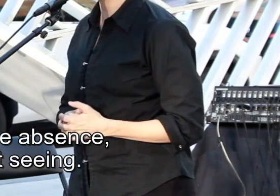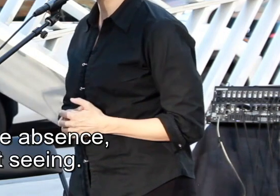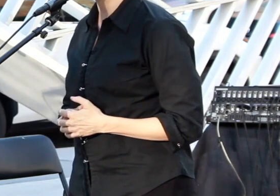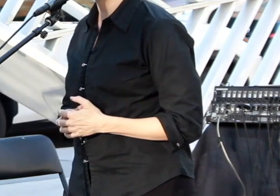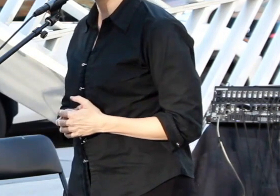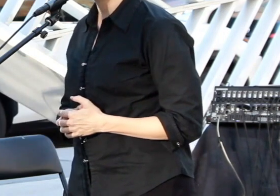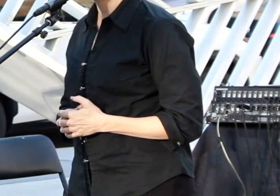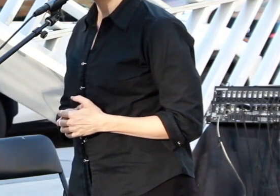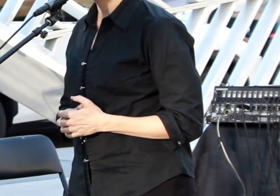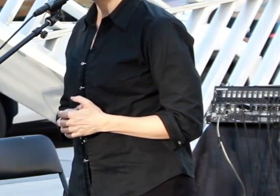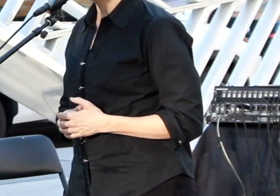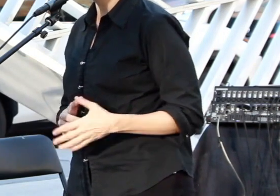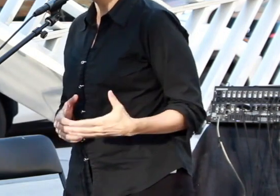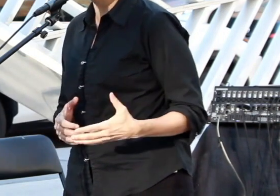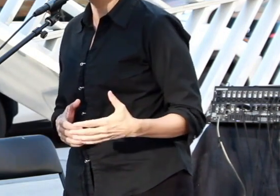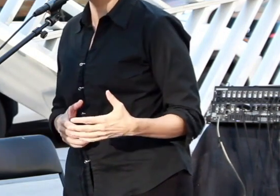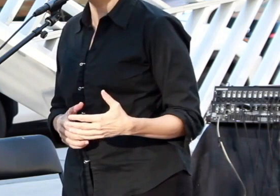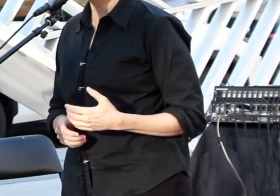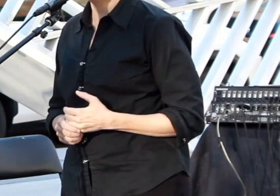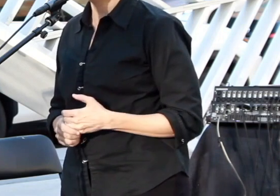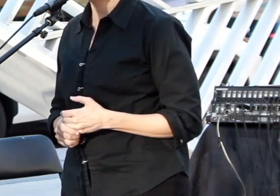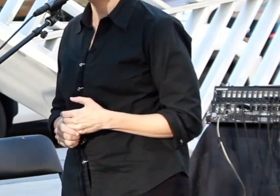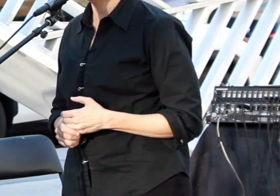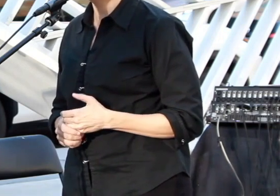absence, that moment of